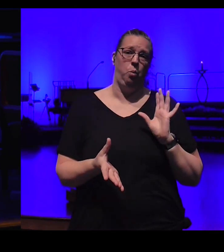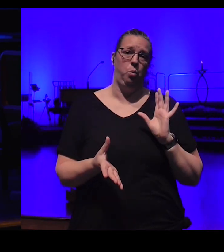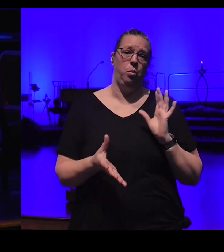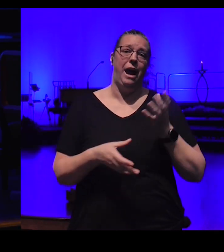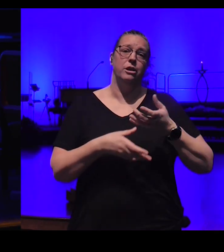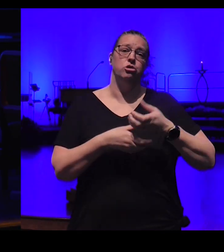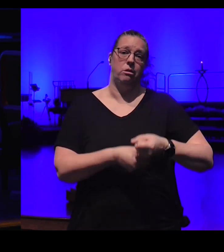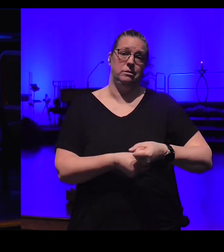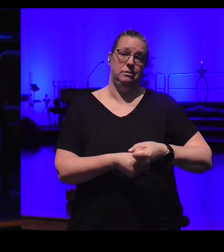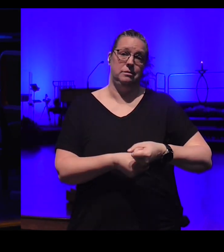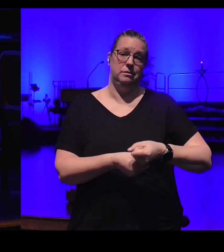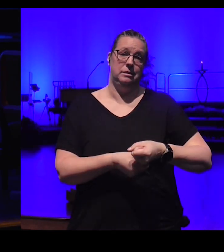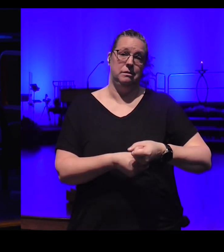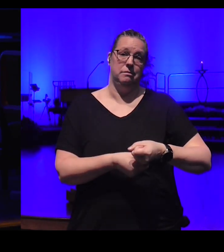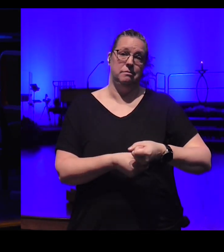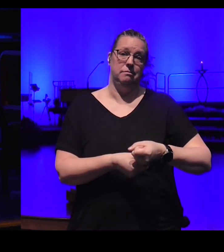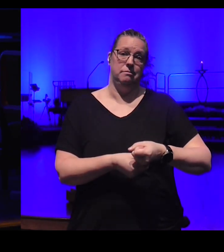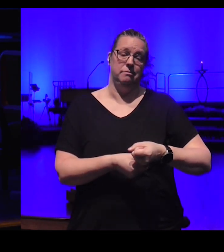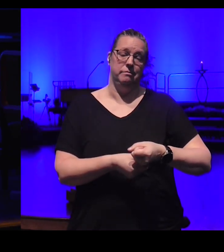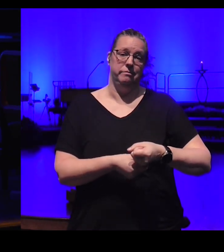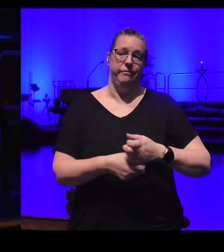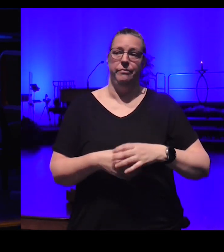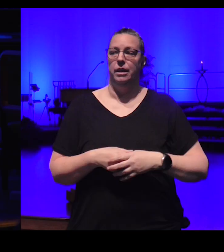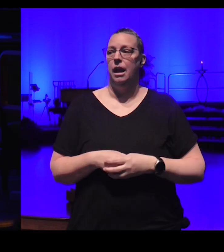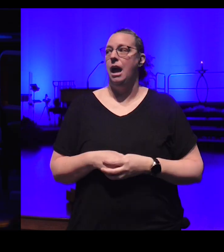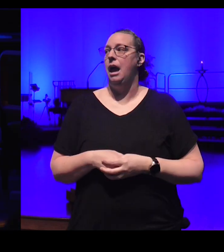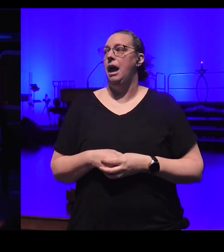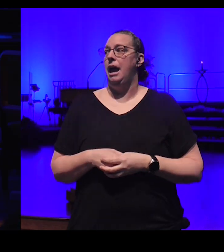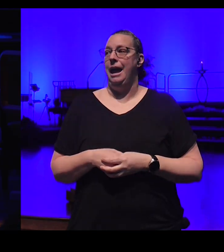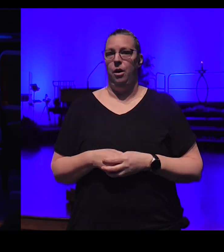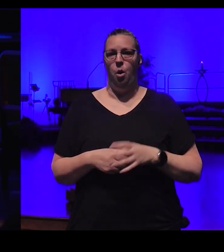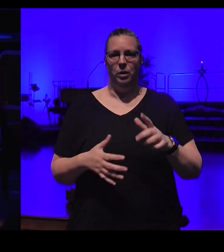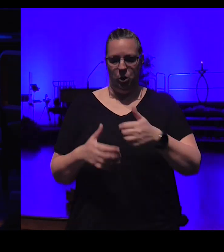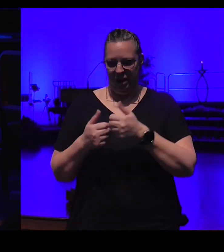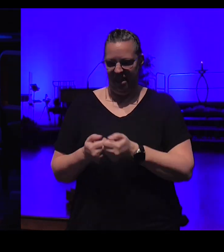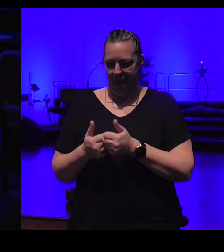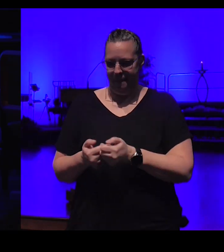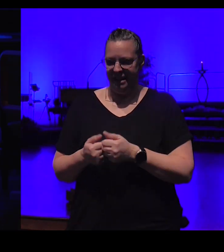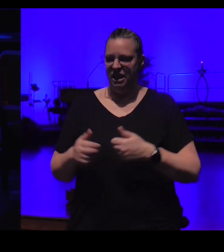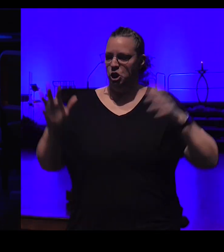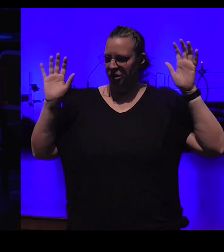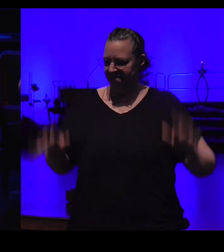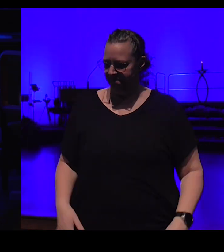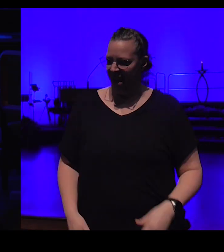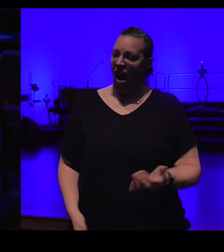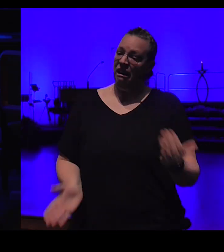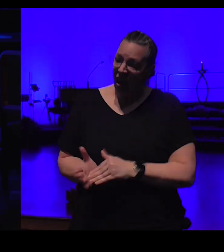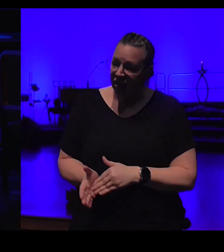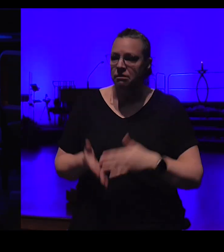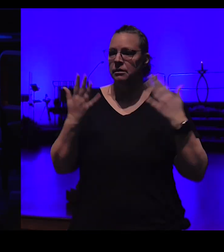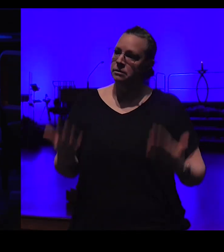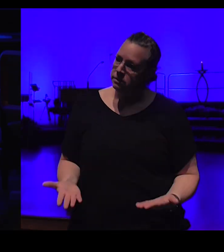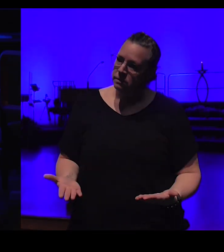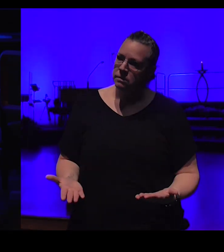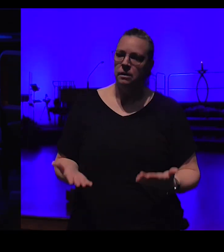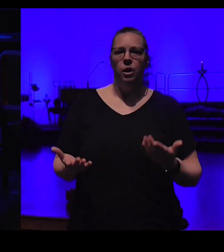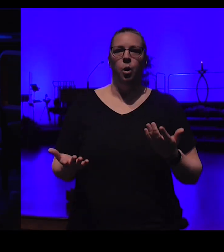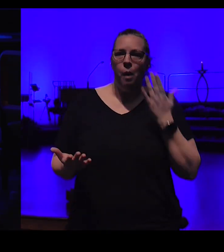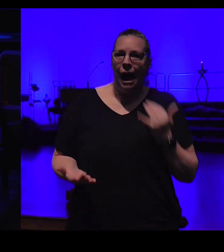and trust. Let go." And you know, when you get that message in the moment, you're like, "This again?